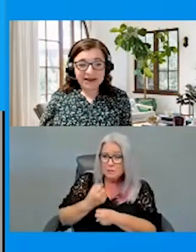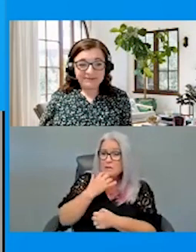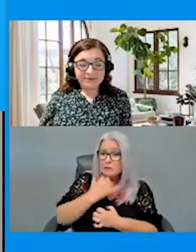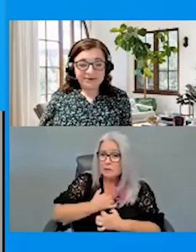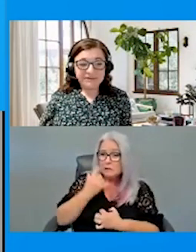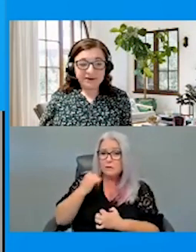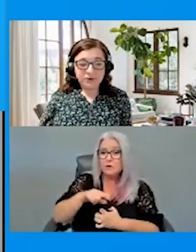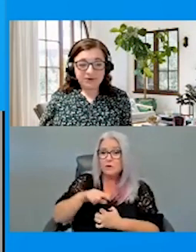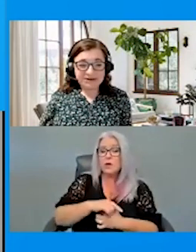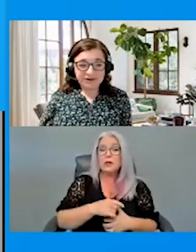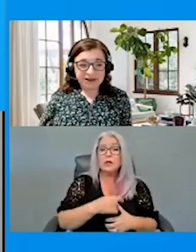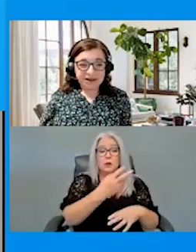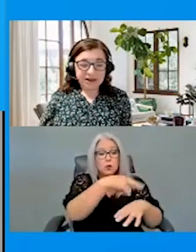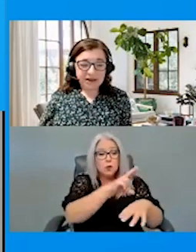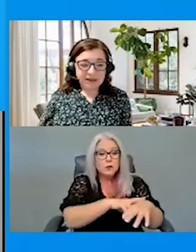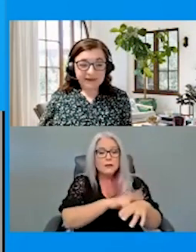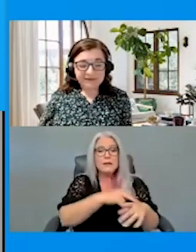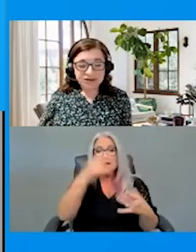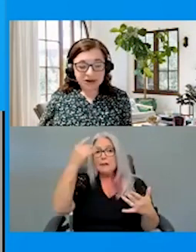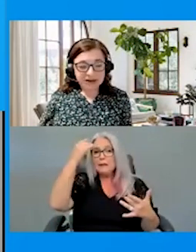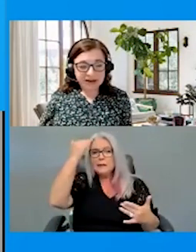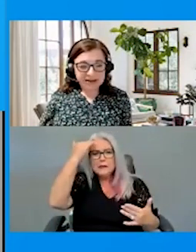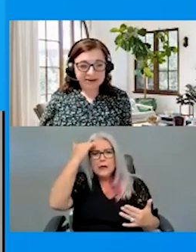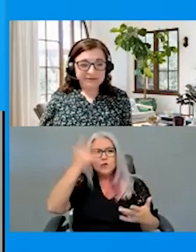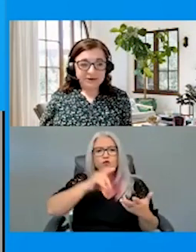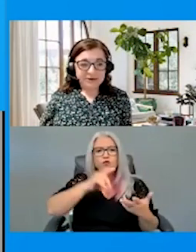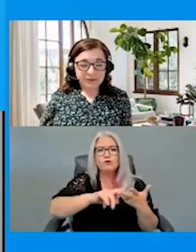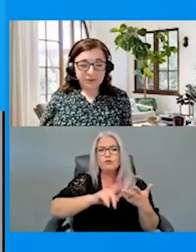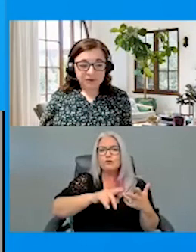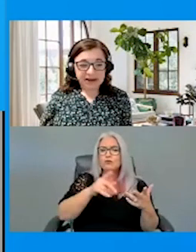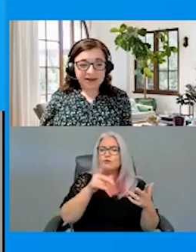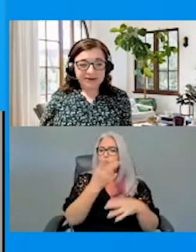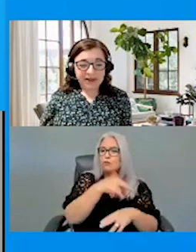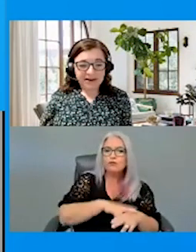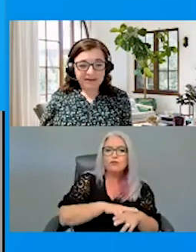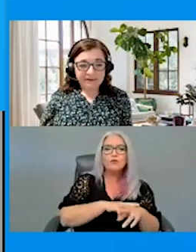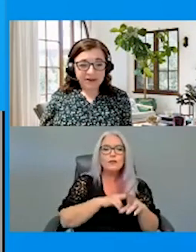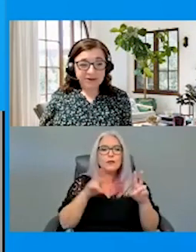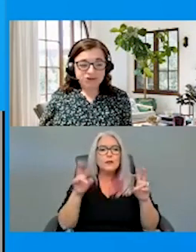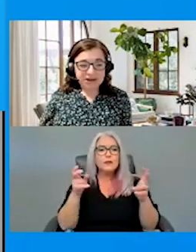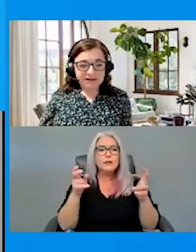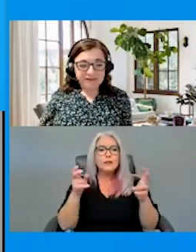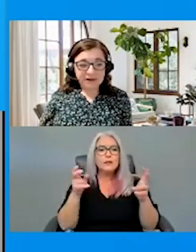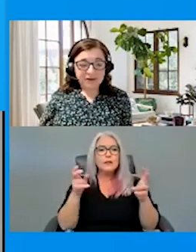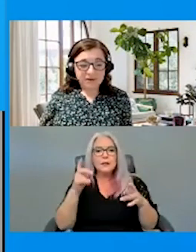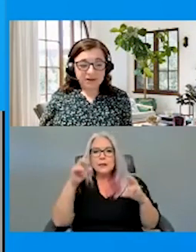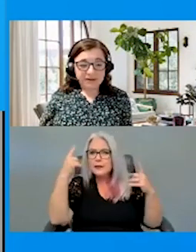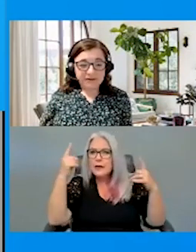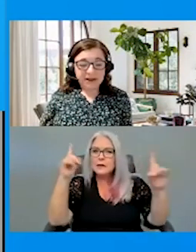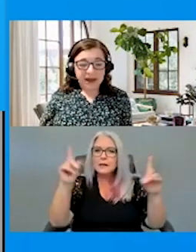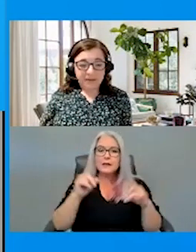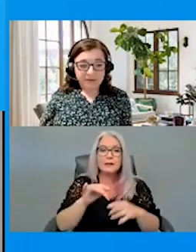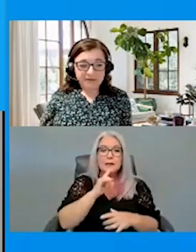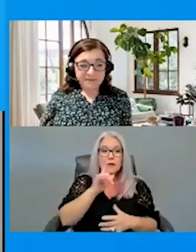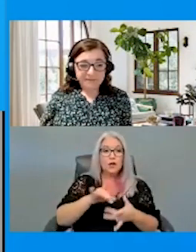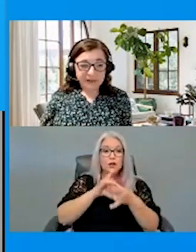intelligence, excellence, and productivity. These constructed ideas are deeply rooted in anti-Blackness, eugenics, colonialism,